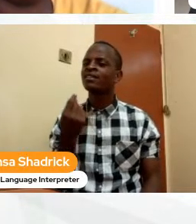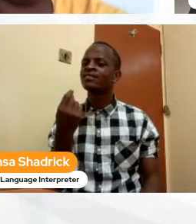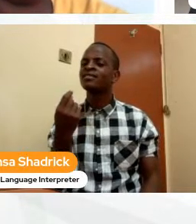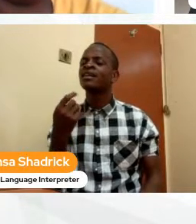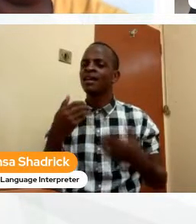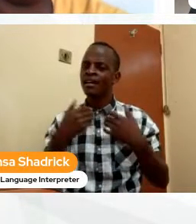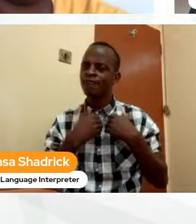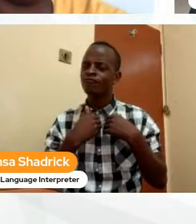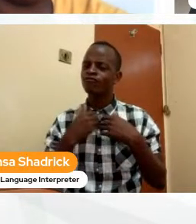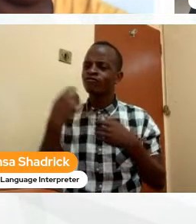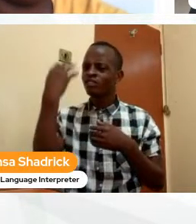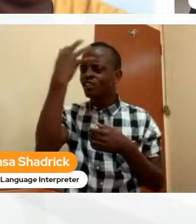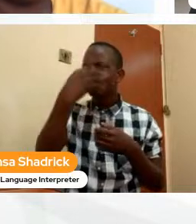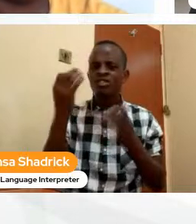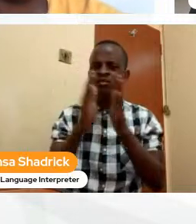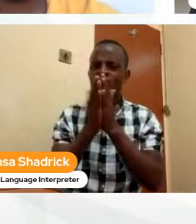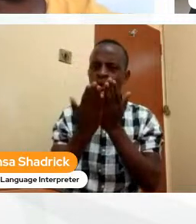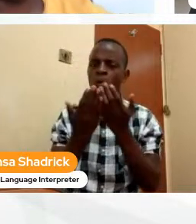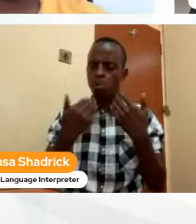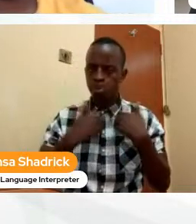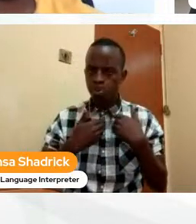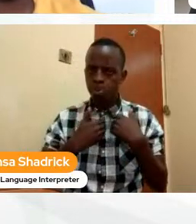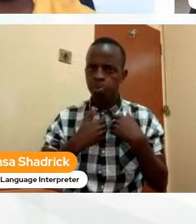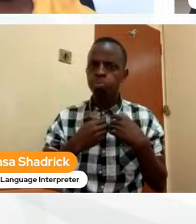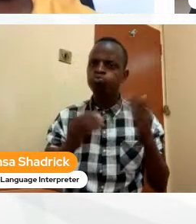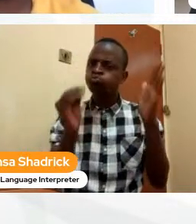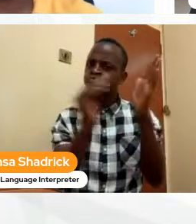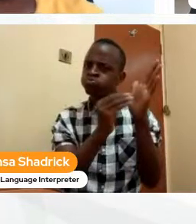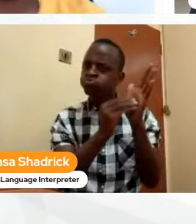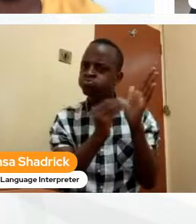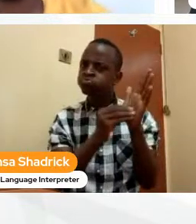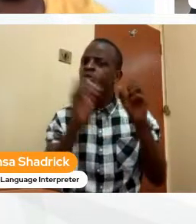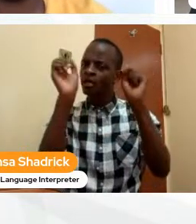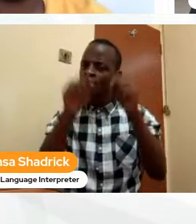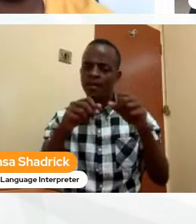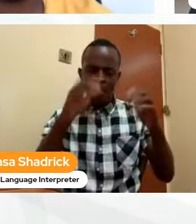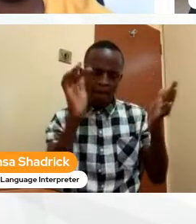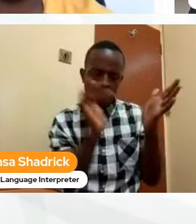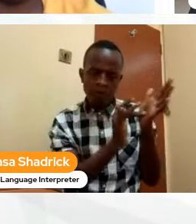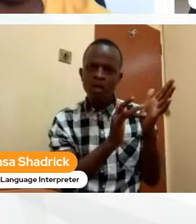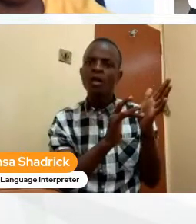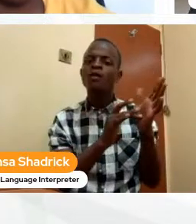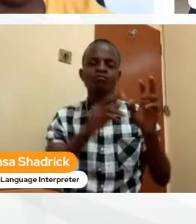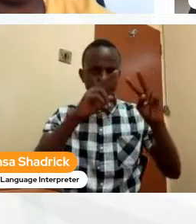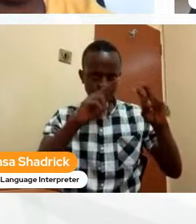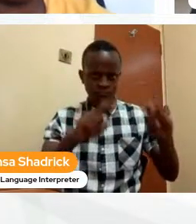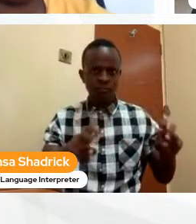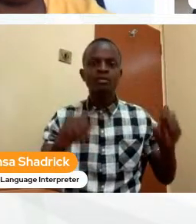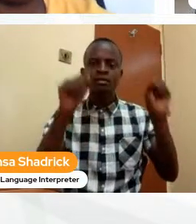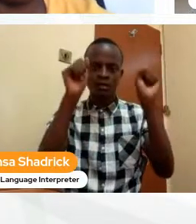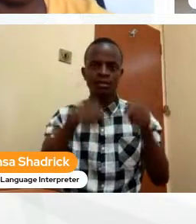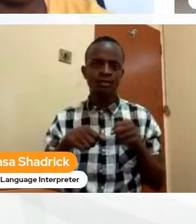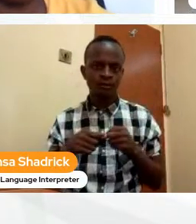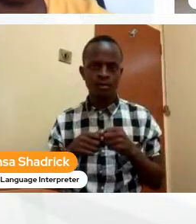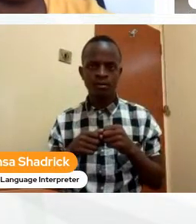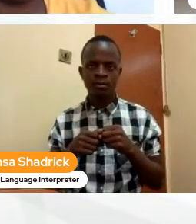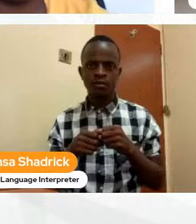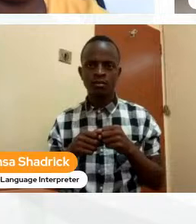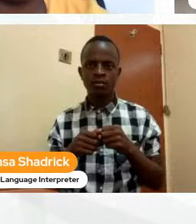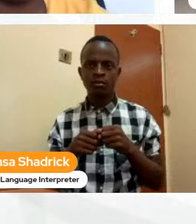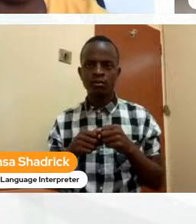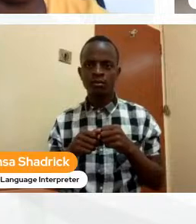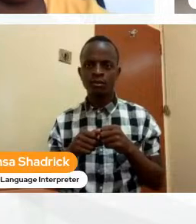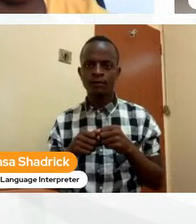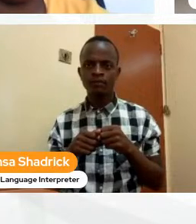that you require for you to register, either as a member, as a participant, or as anybody that is coming